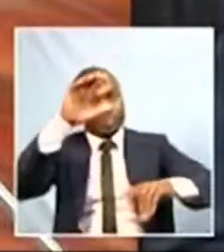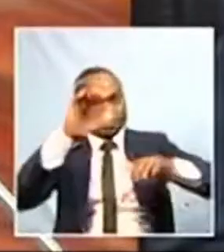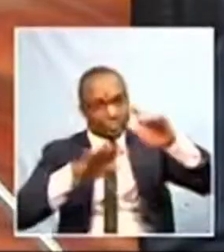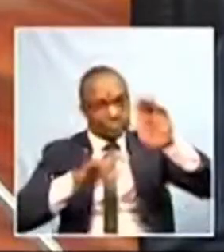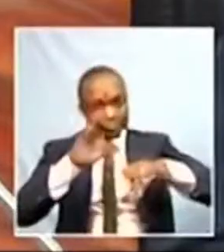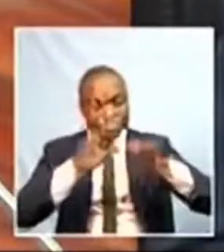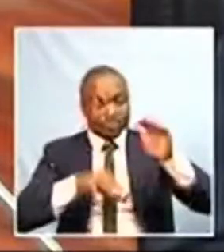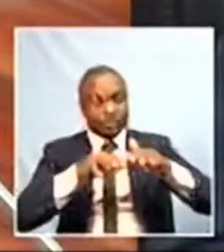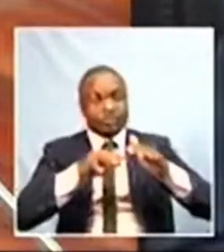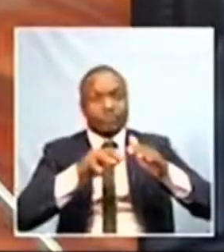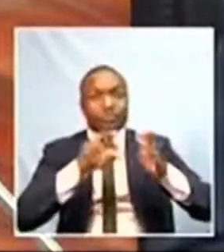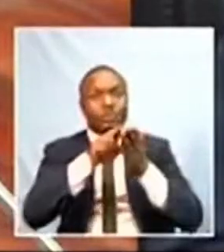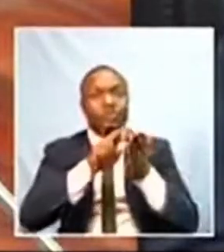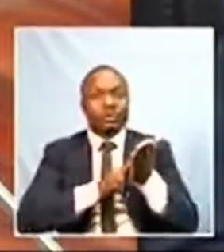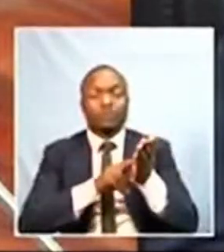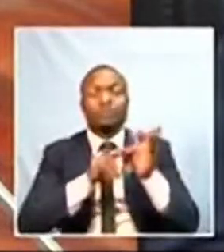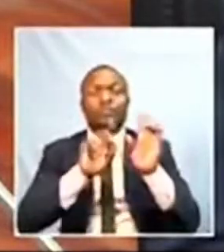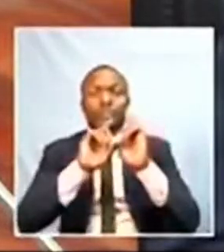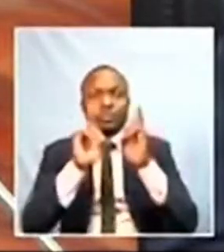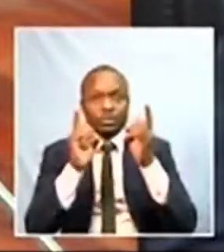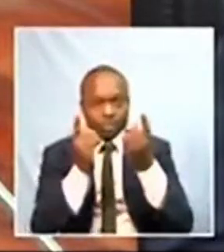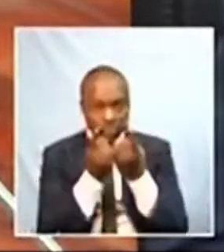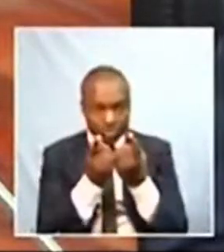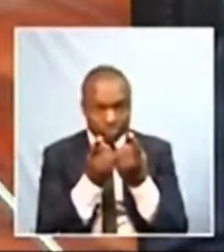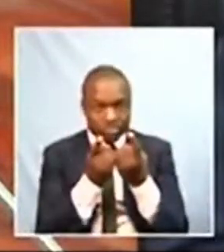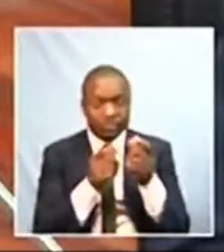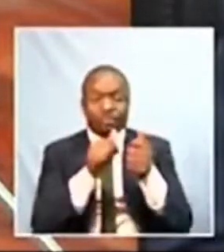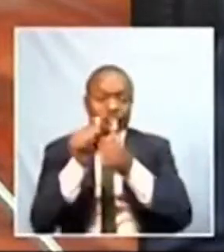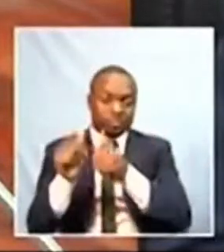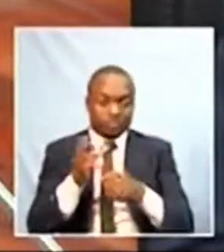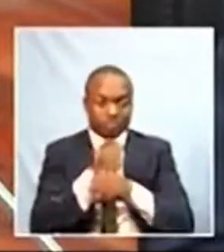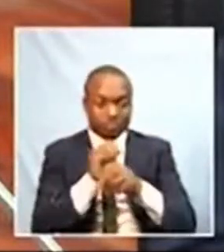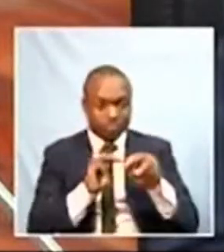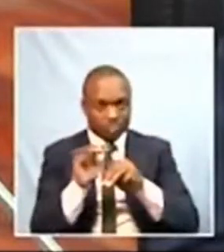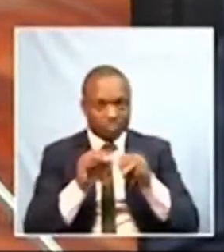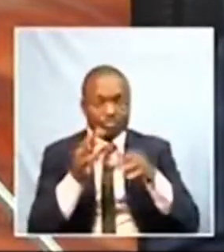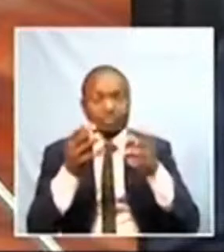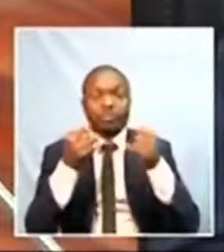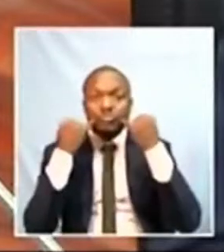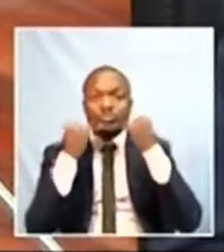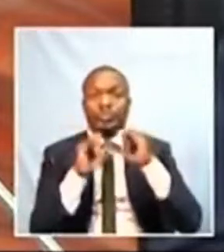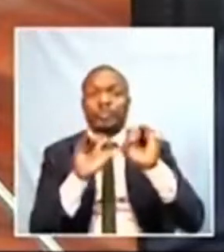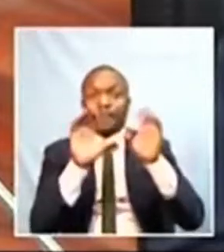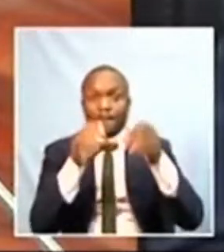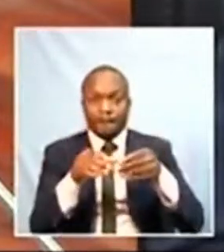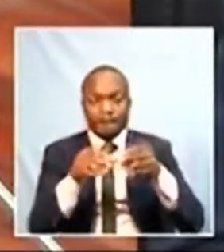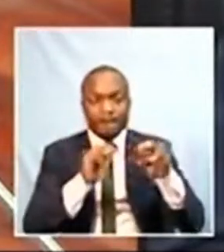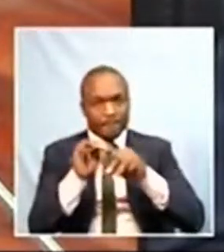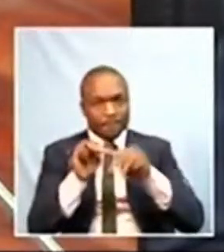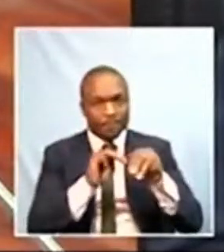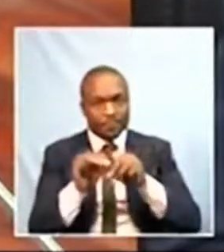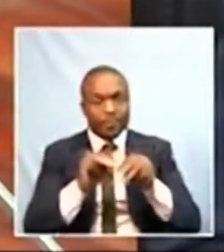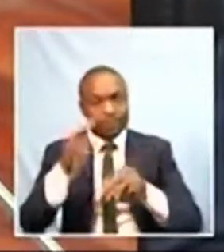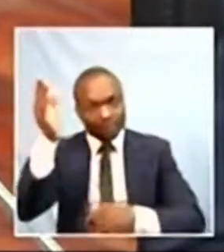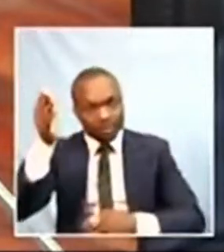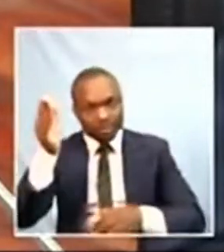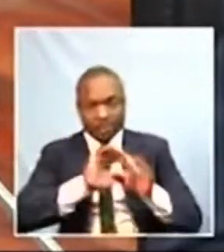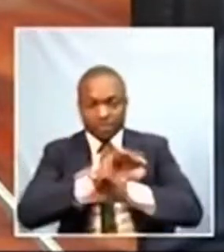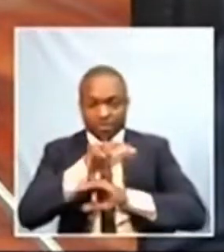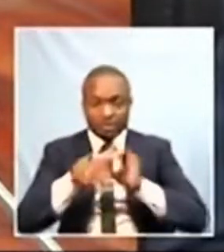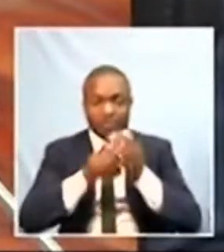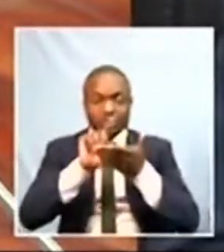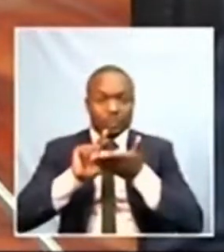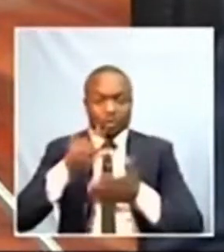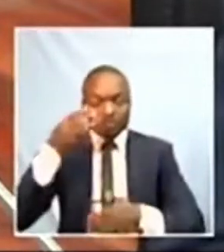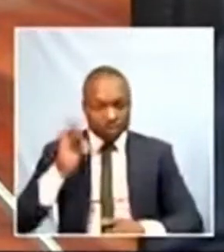district. Action taken. Chair, management wishes to inform the committee that management sensitized all the loan